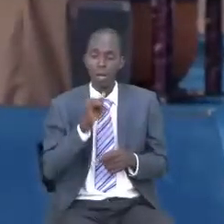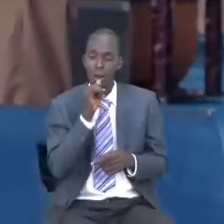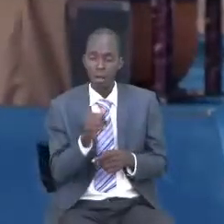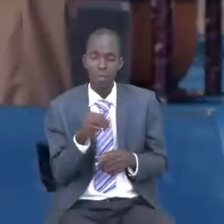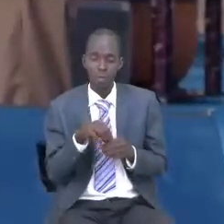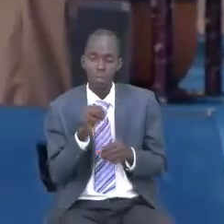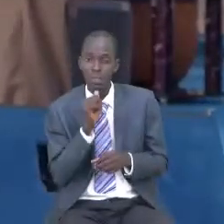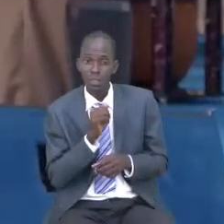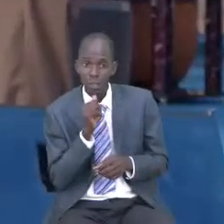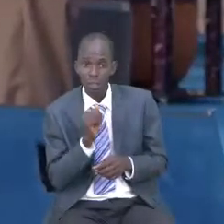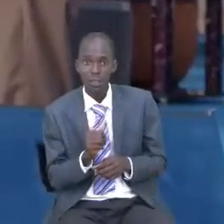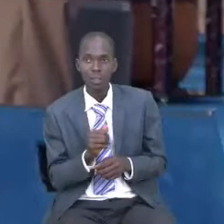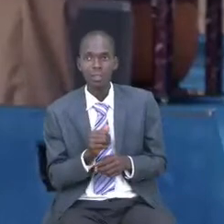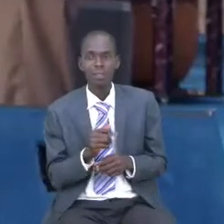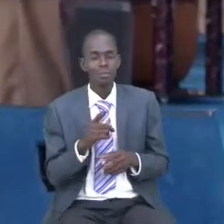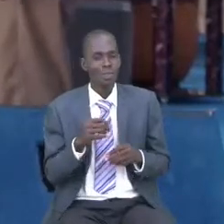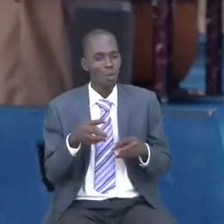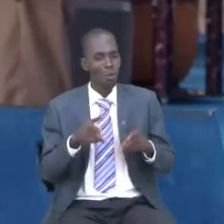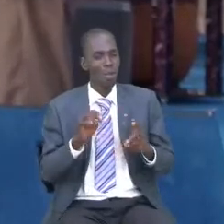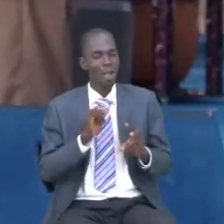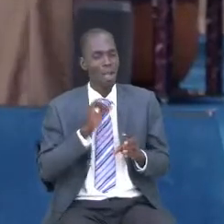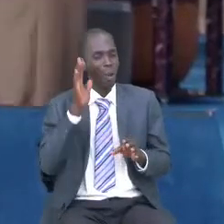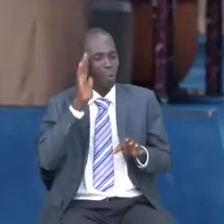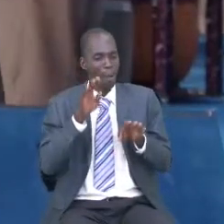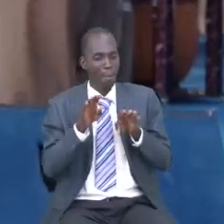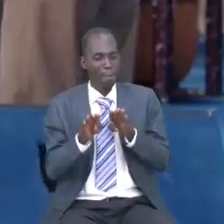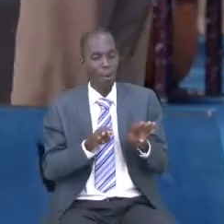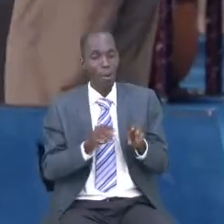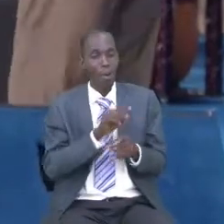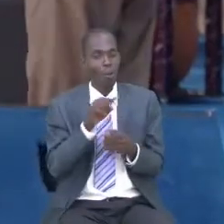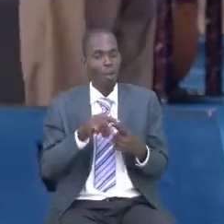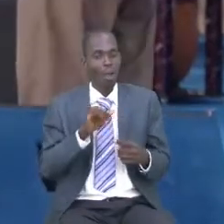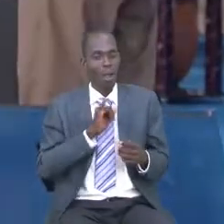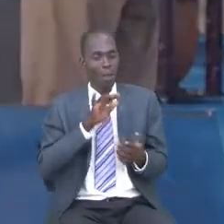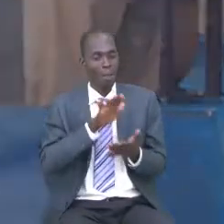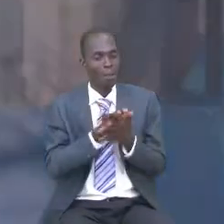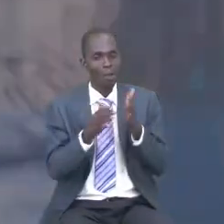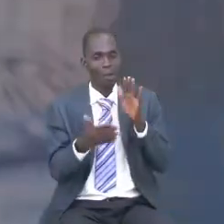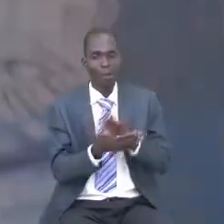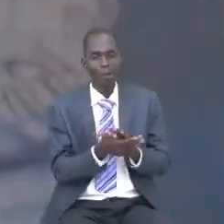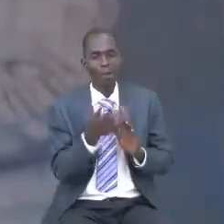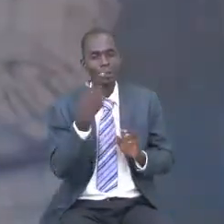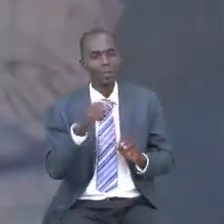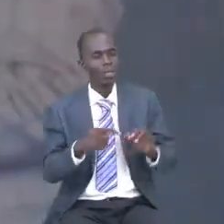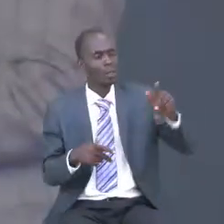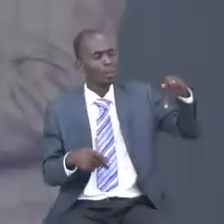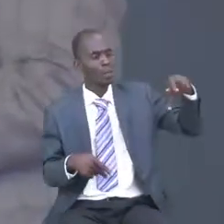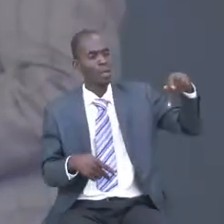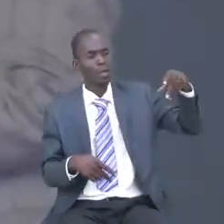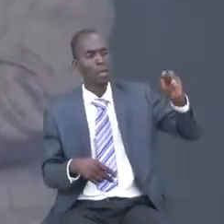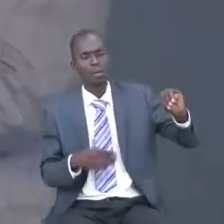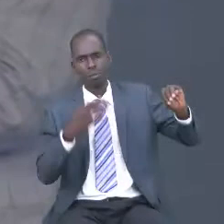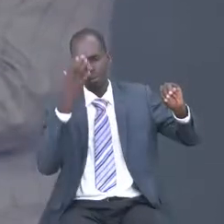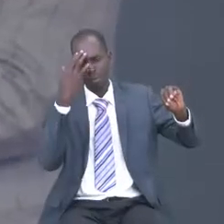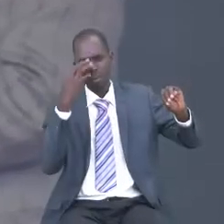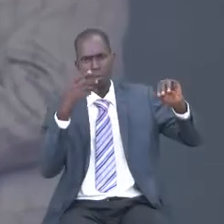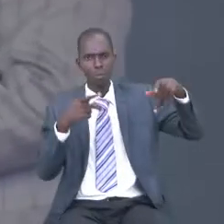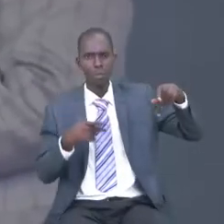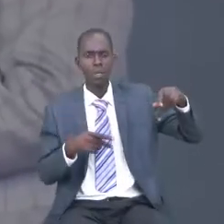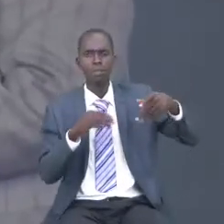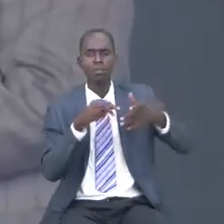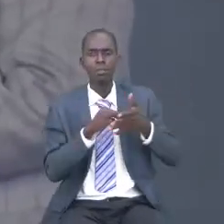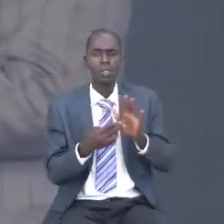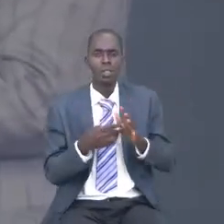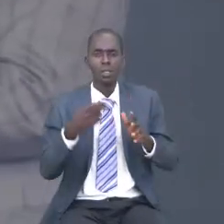the prime minister of this land, when my dream is fulfilled and I walk with